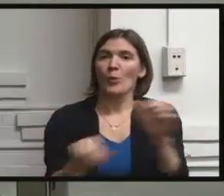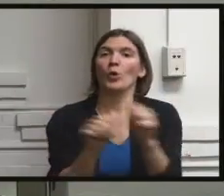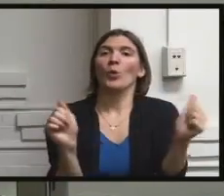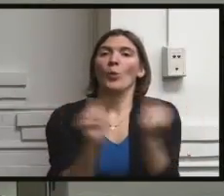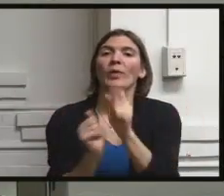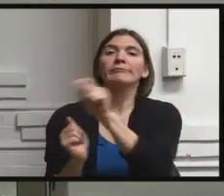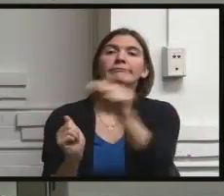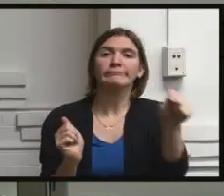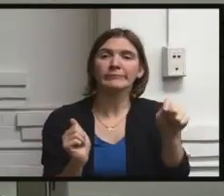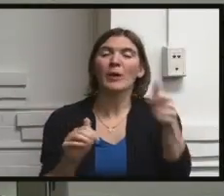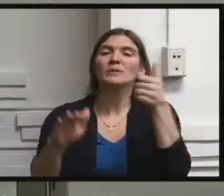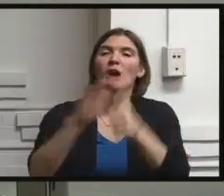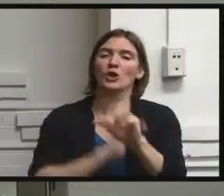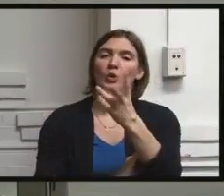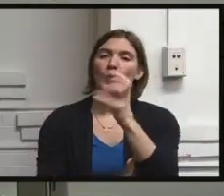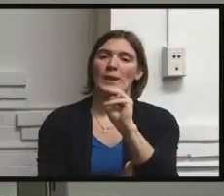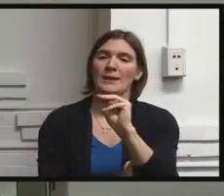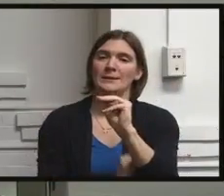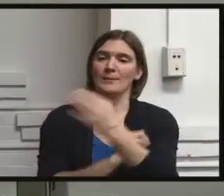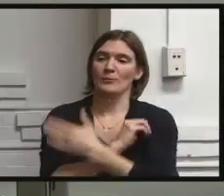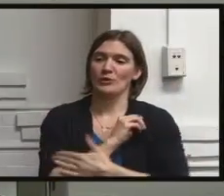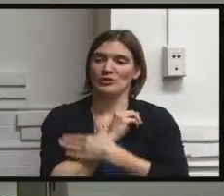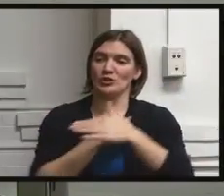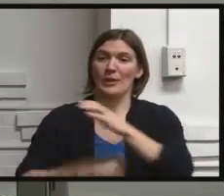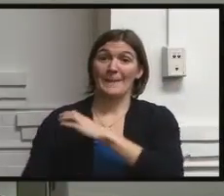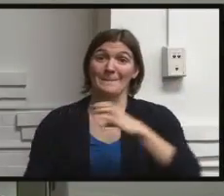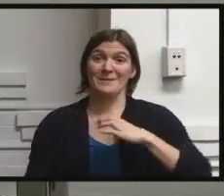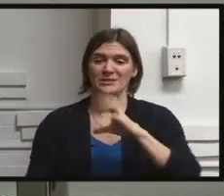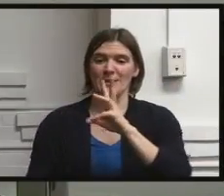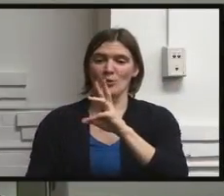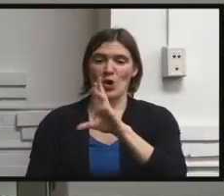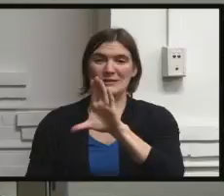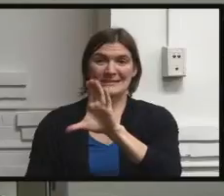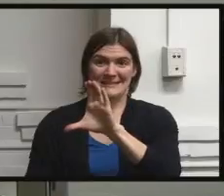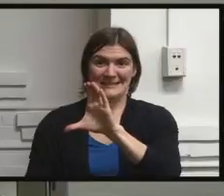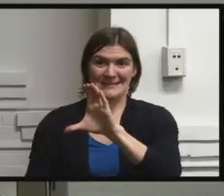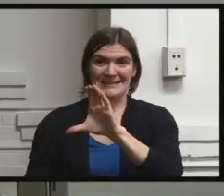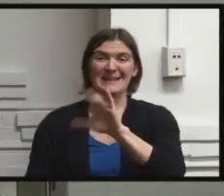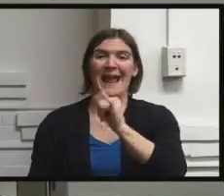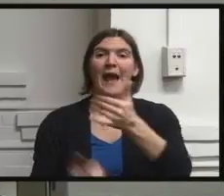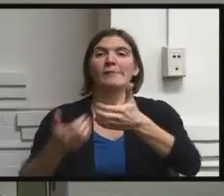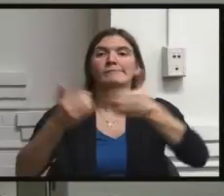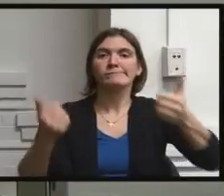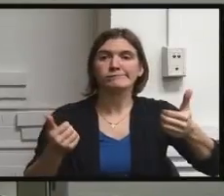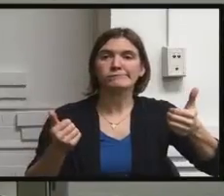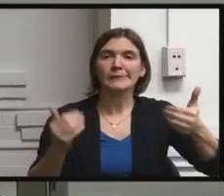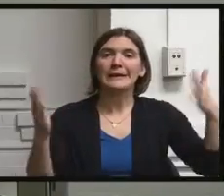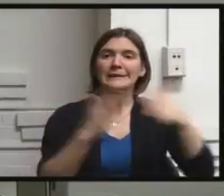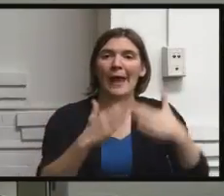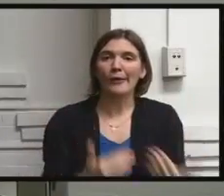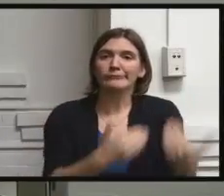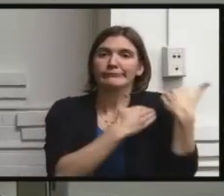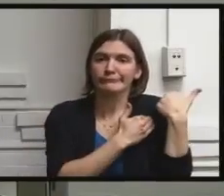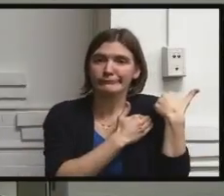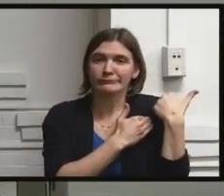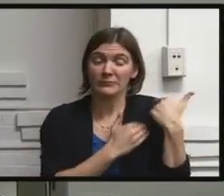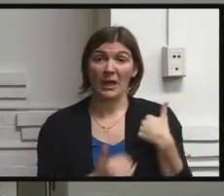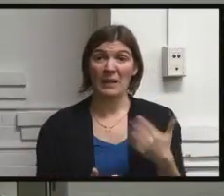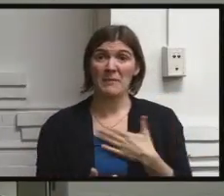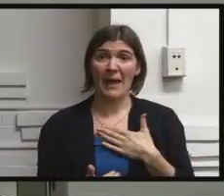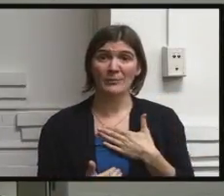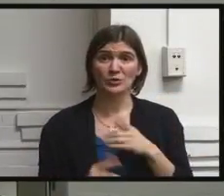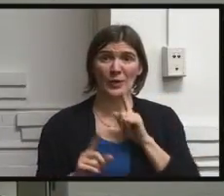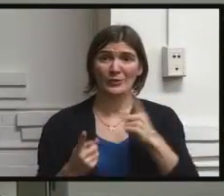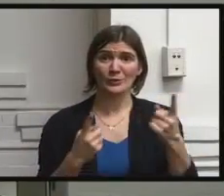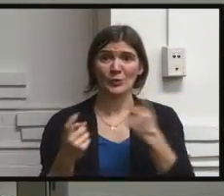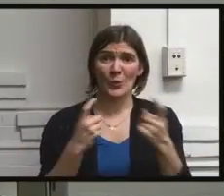maintained by the Windham Regional Commission. So the only thing that's really, I'm happy to take questions on what actually is